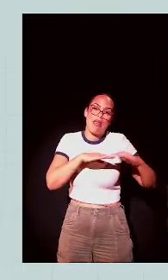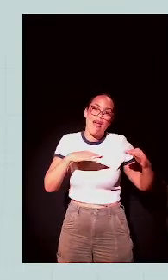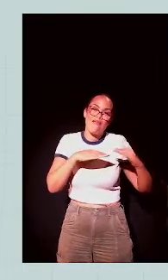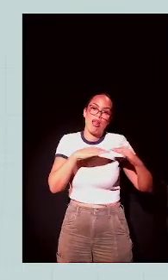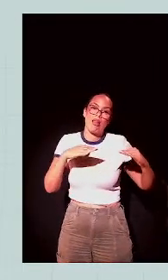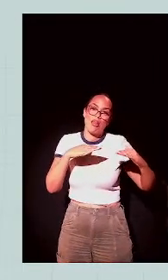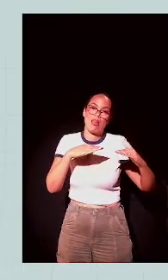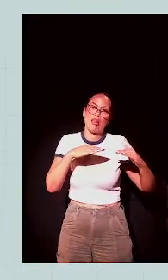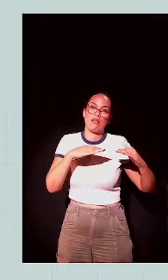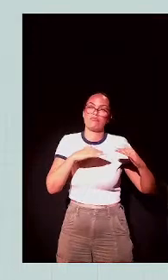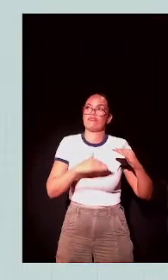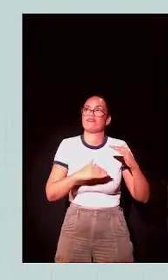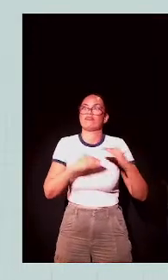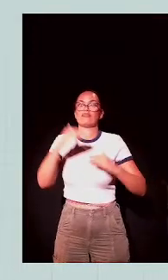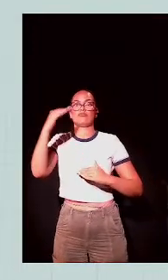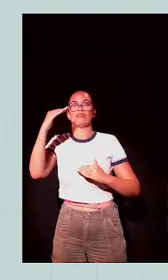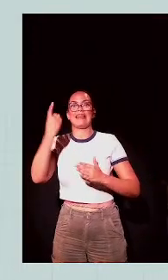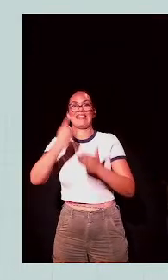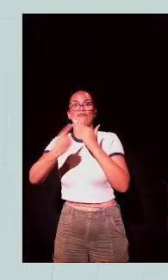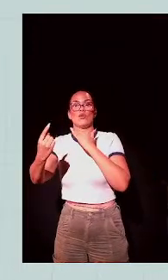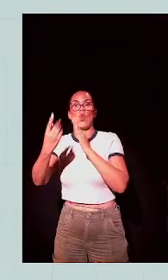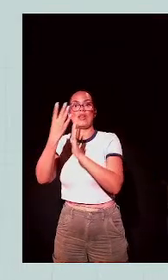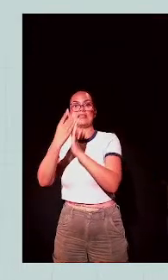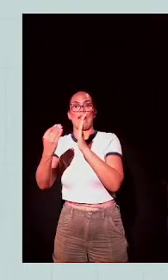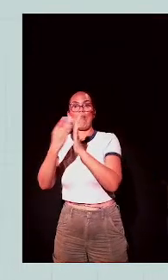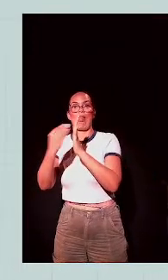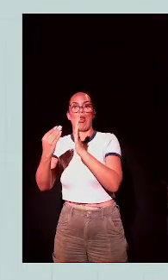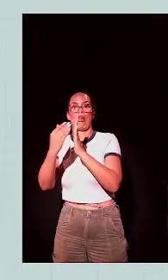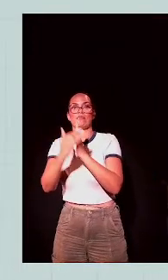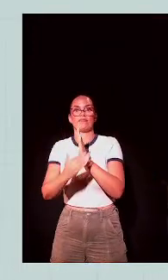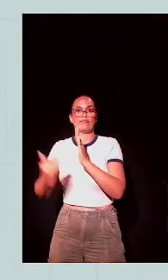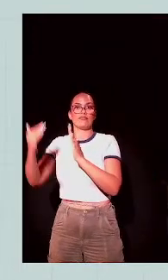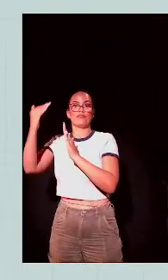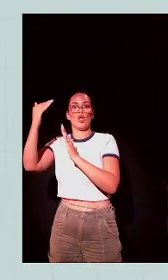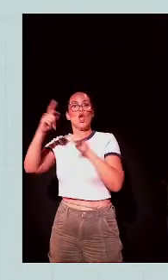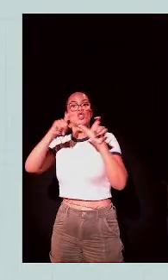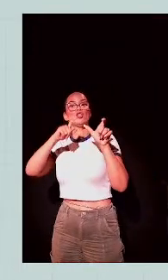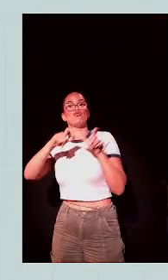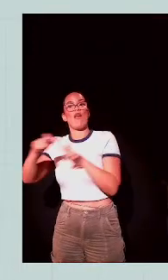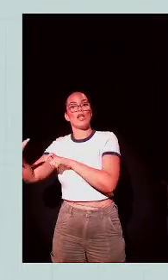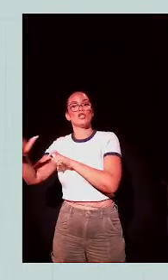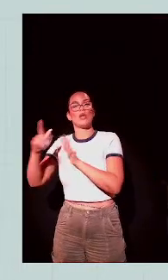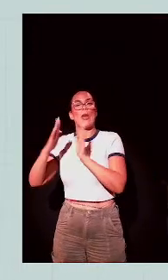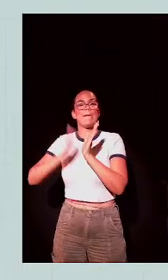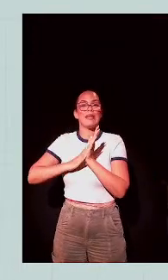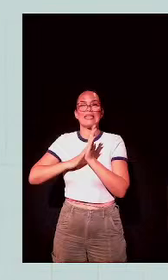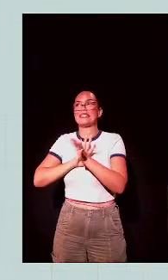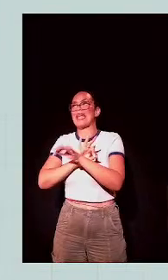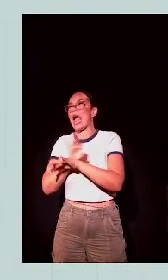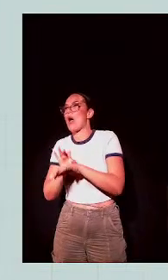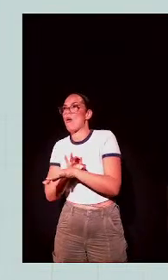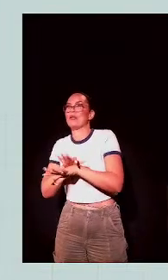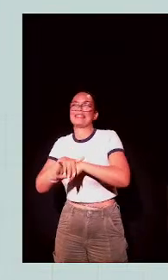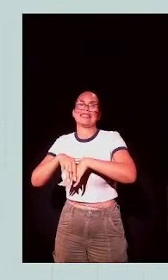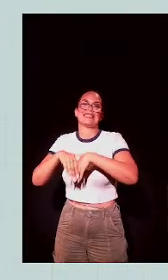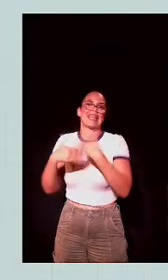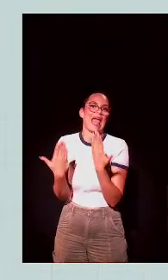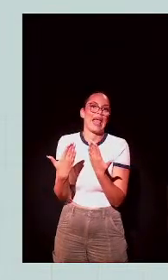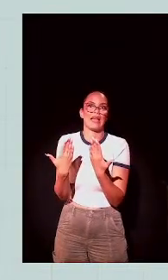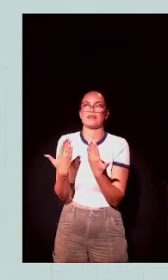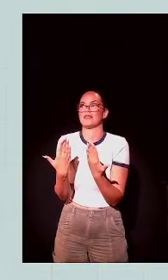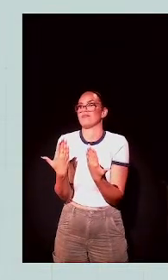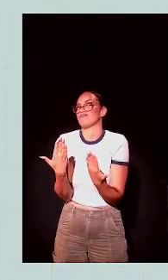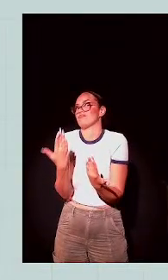of the individual sample, all the way up to durations which are minutes, hours, days,